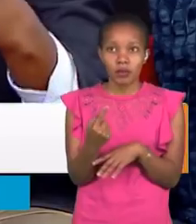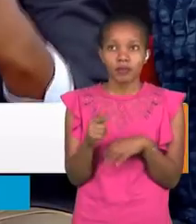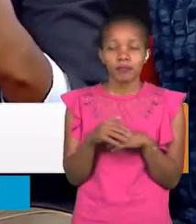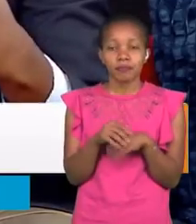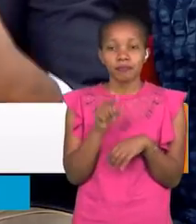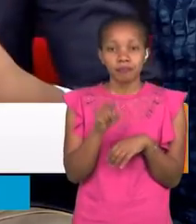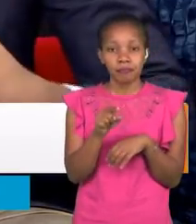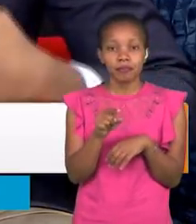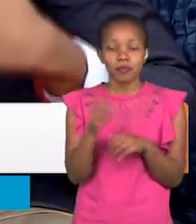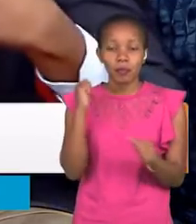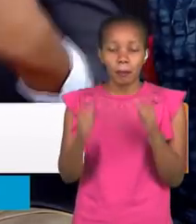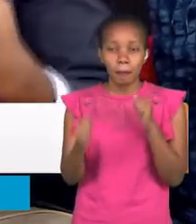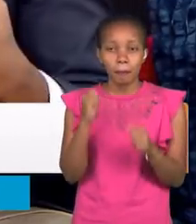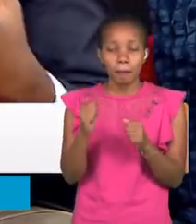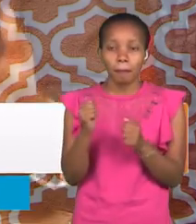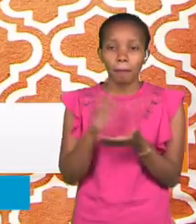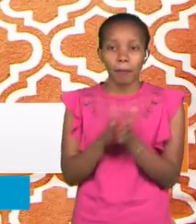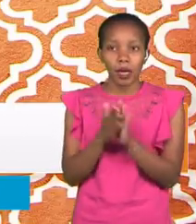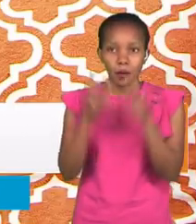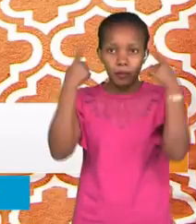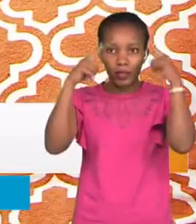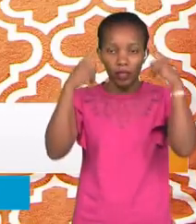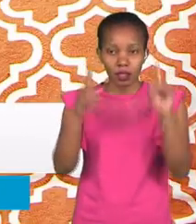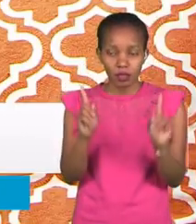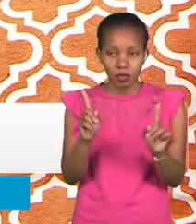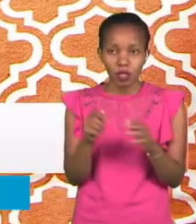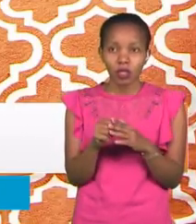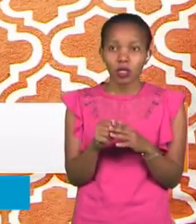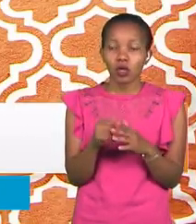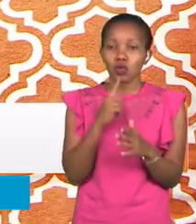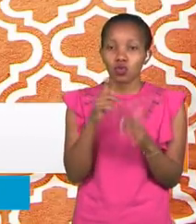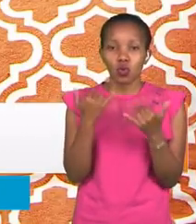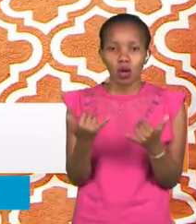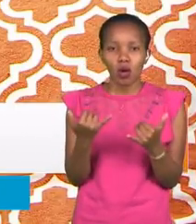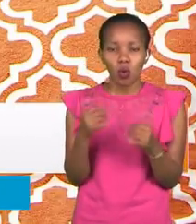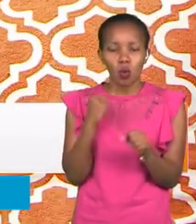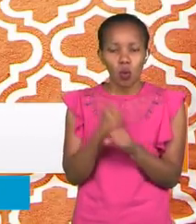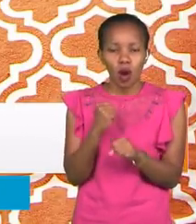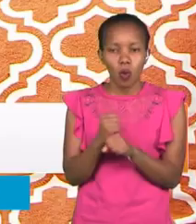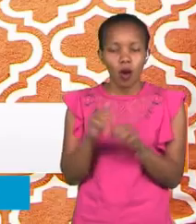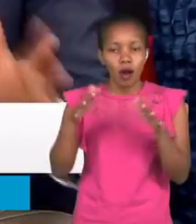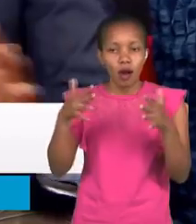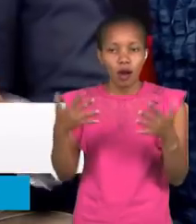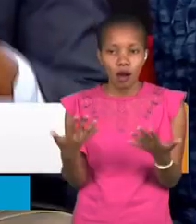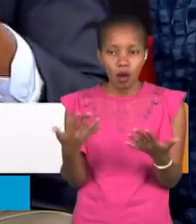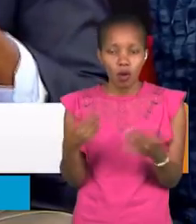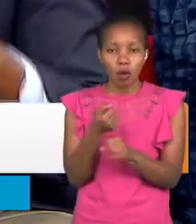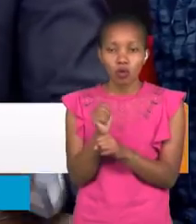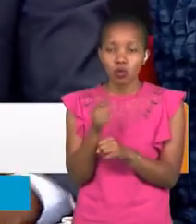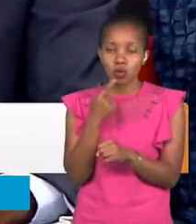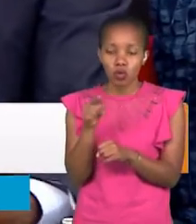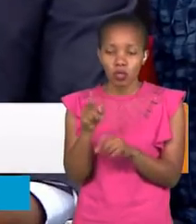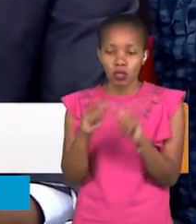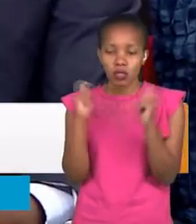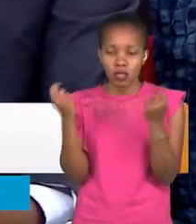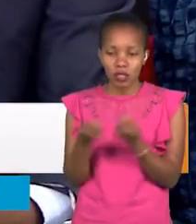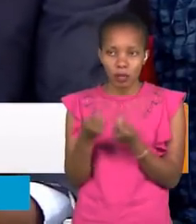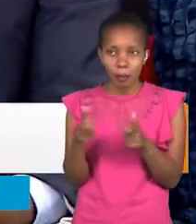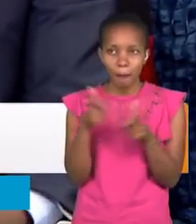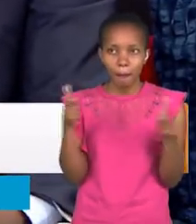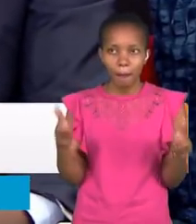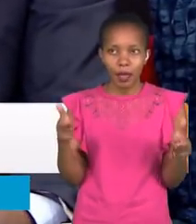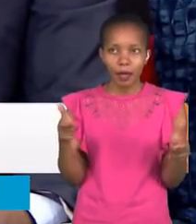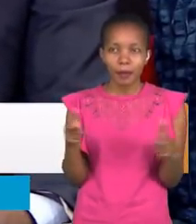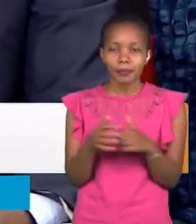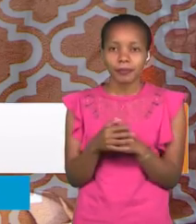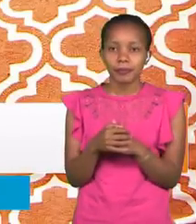thing is successful. But what did it take for you guys now to putting your heads together just to make sure now indeed there's a big team, maybe your team now in sure.